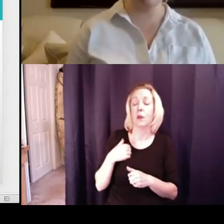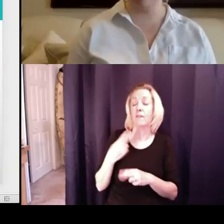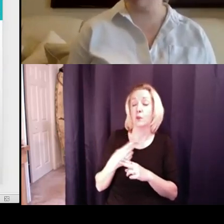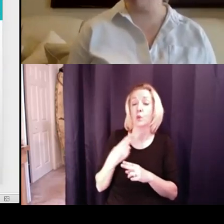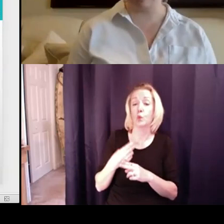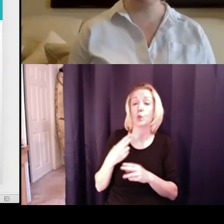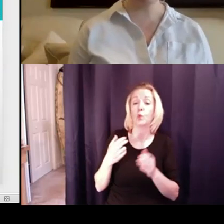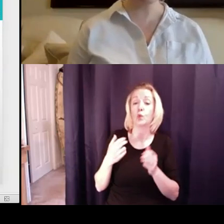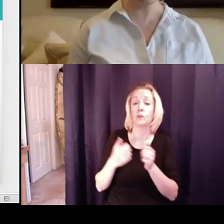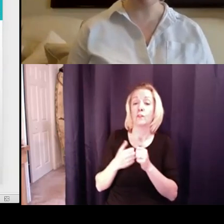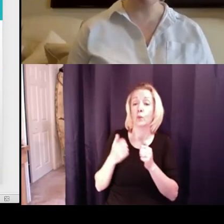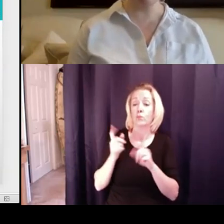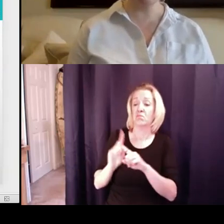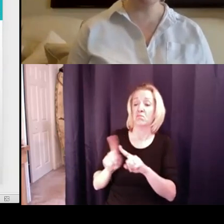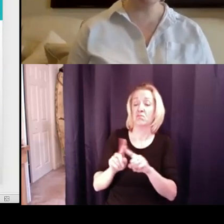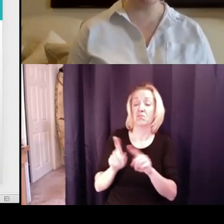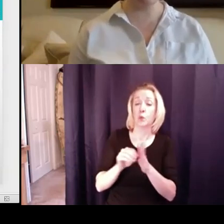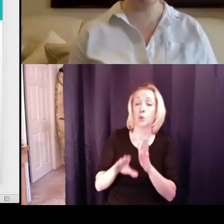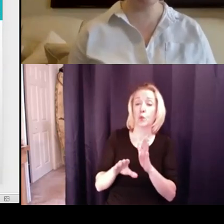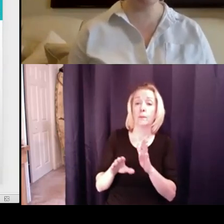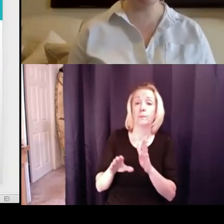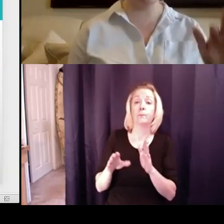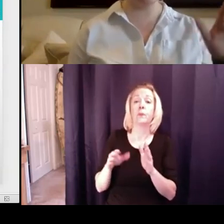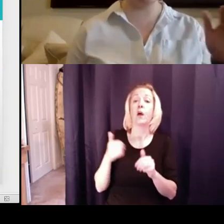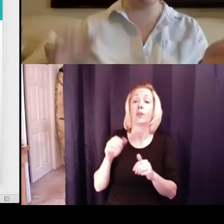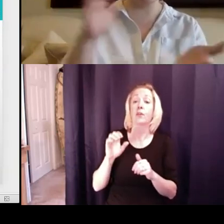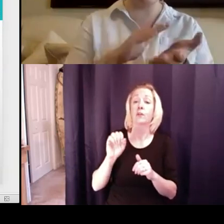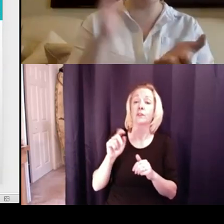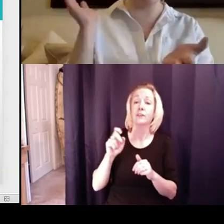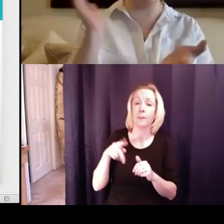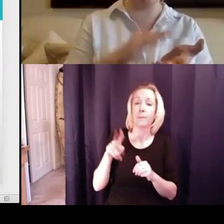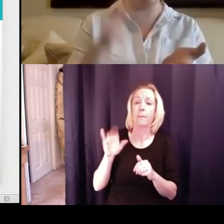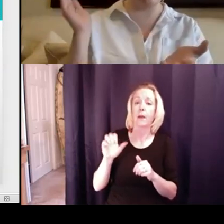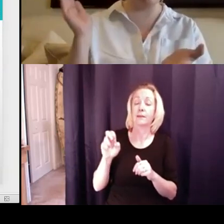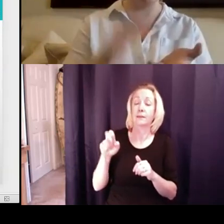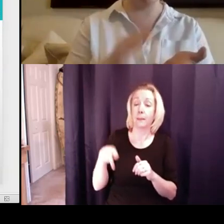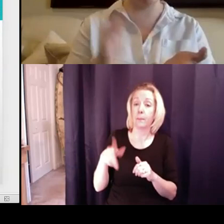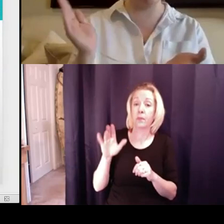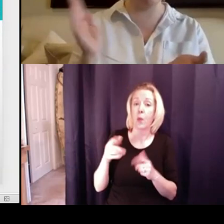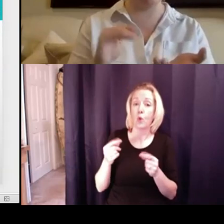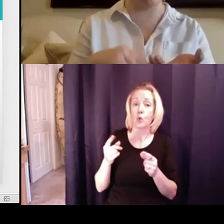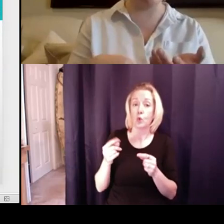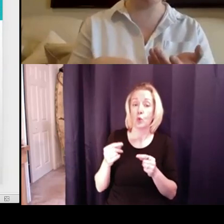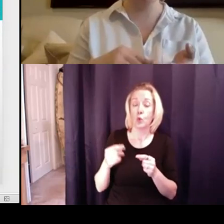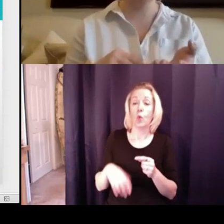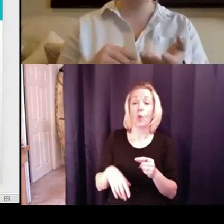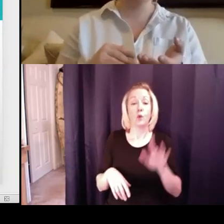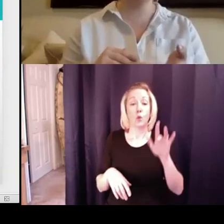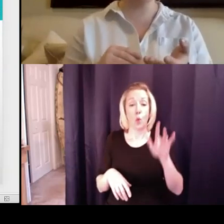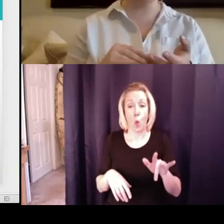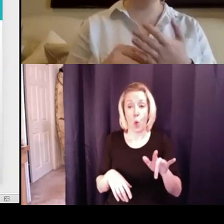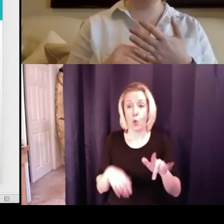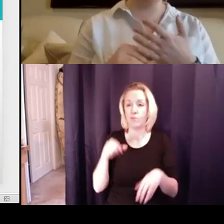several students of mine. What we do with the step-by-step is you basically, every time you hold down the button, you could record a new phrase.